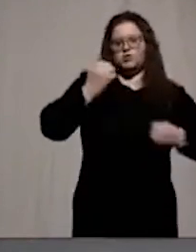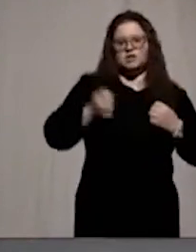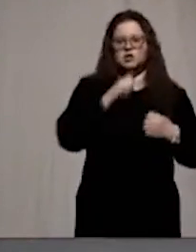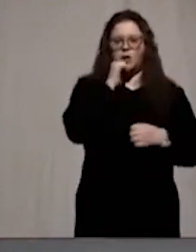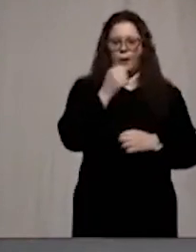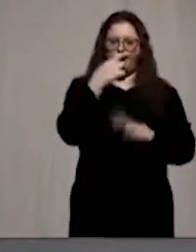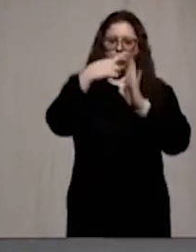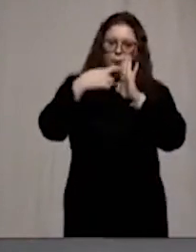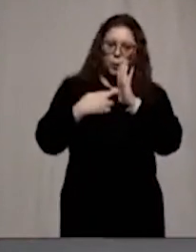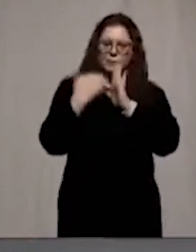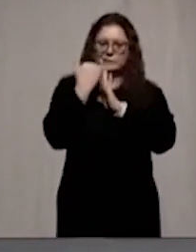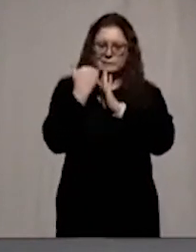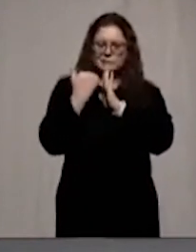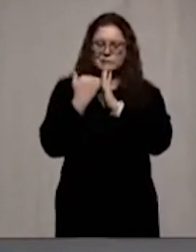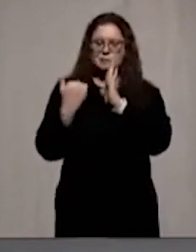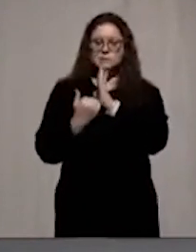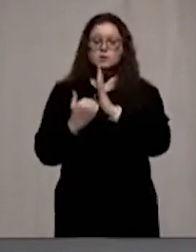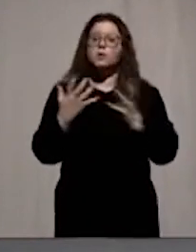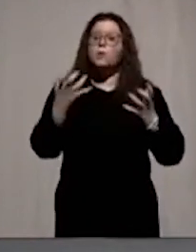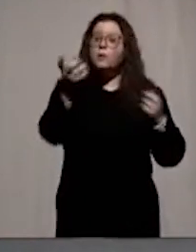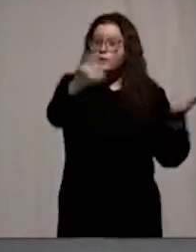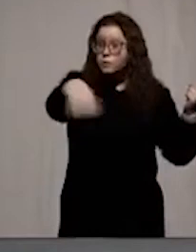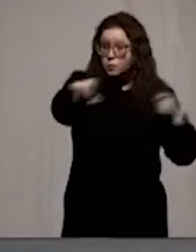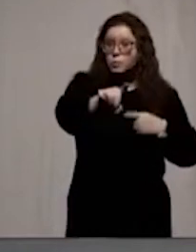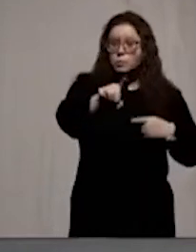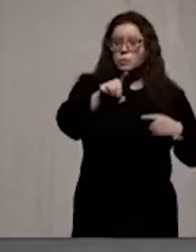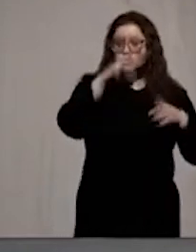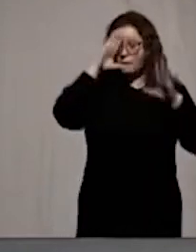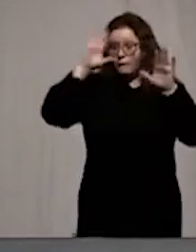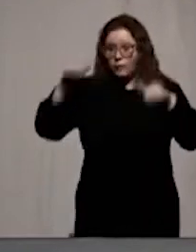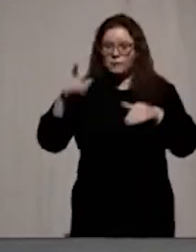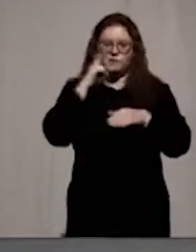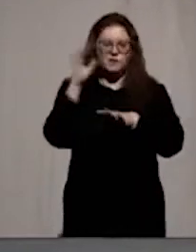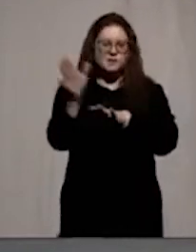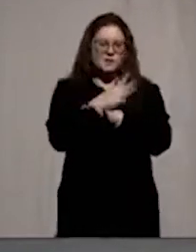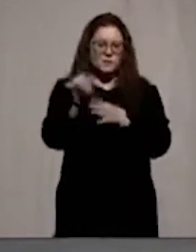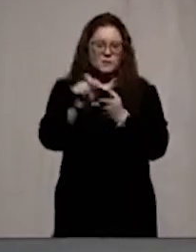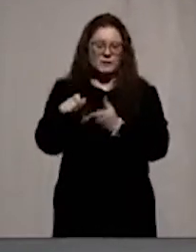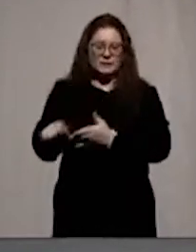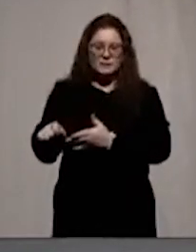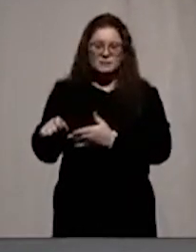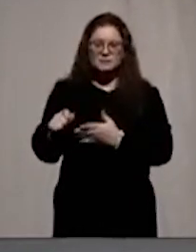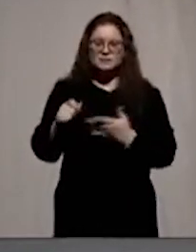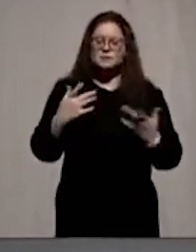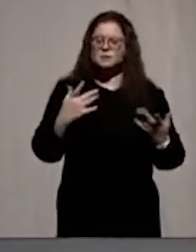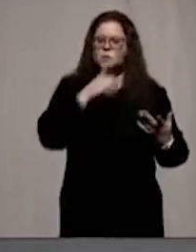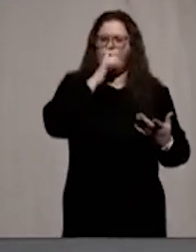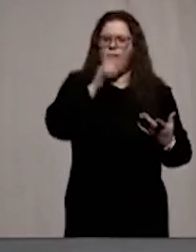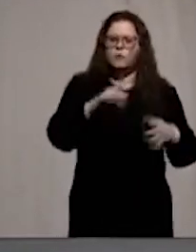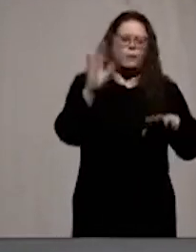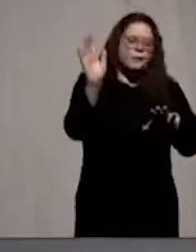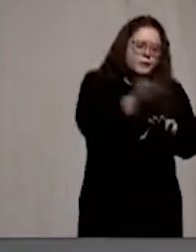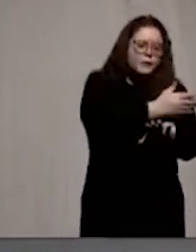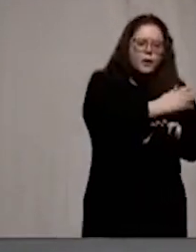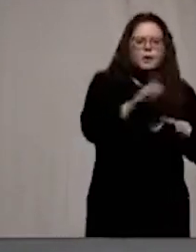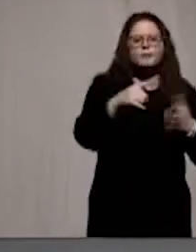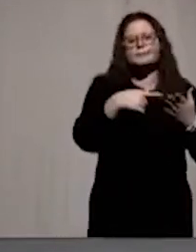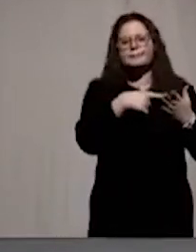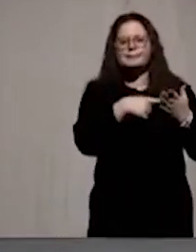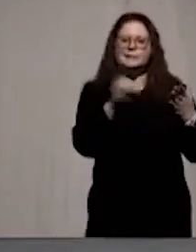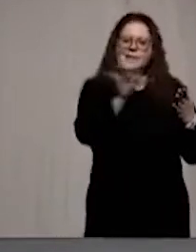of it itself. And I want you guys to use that in your songwriting. I want you guys to stop looking at a song like a song and look at it like a